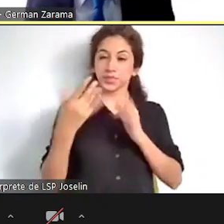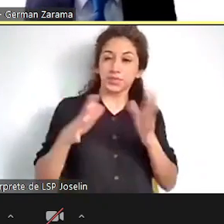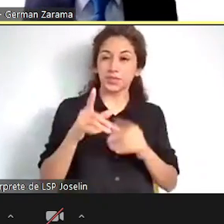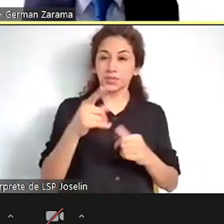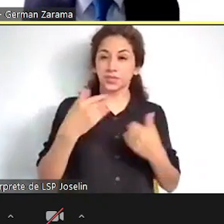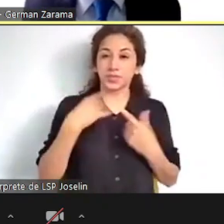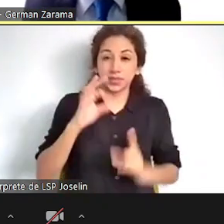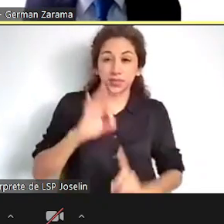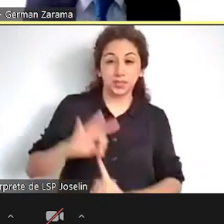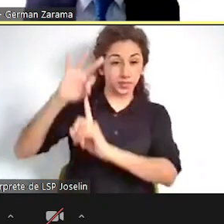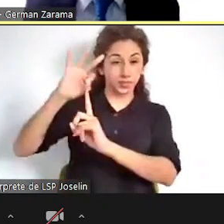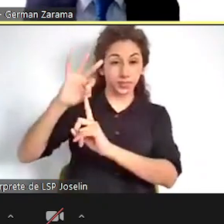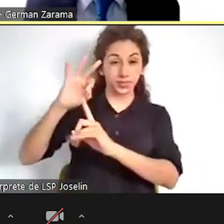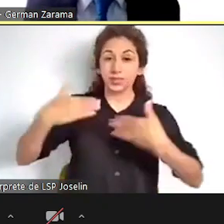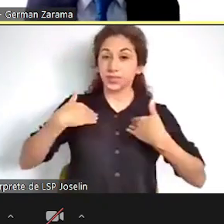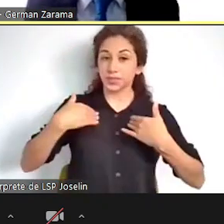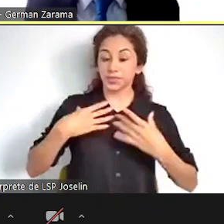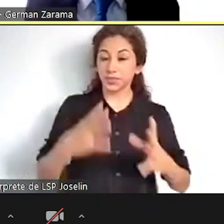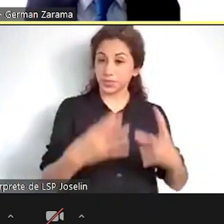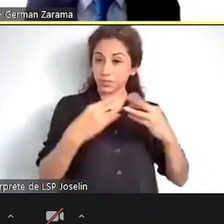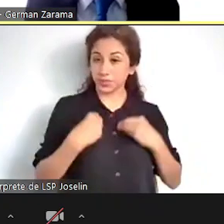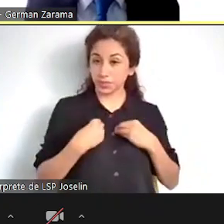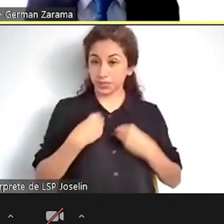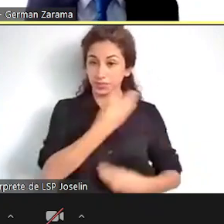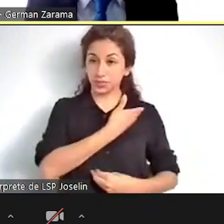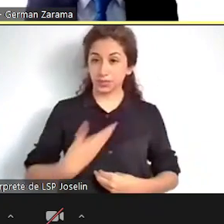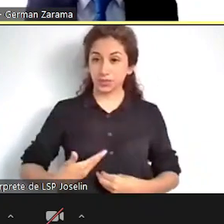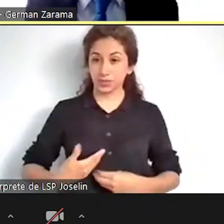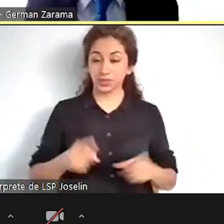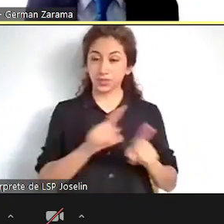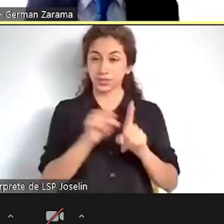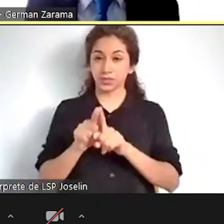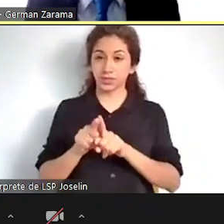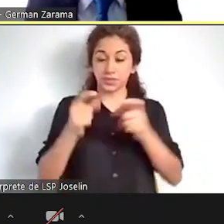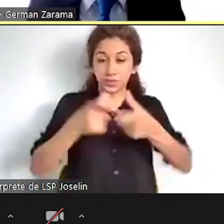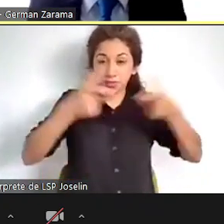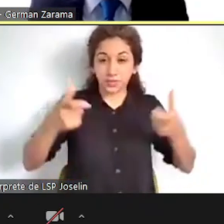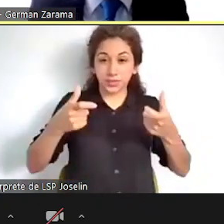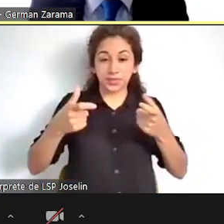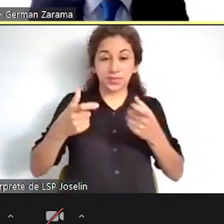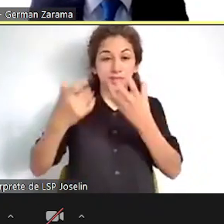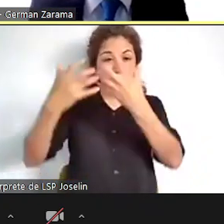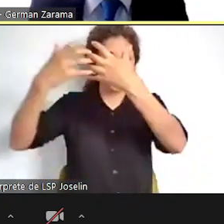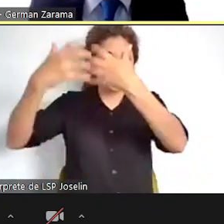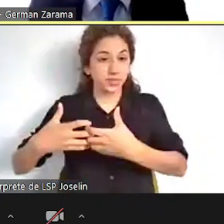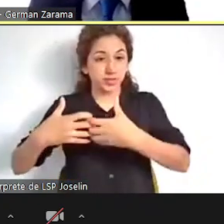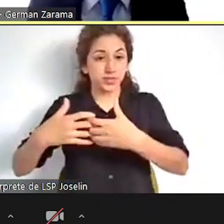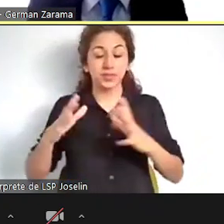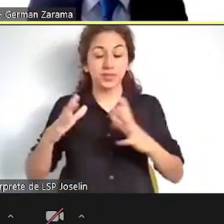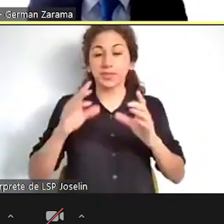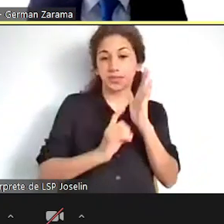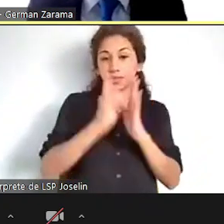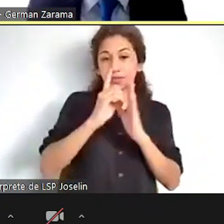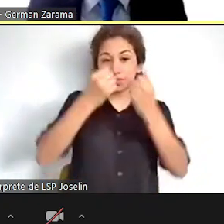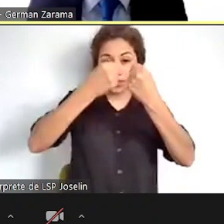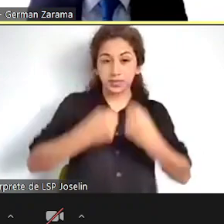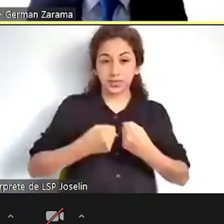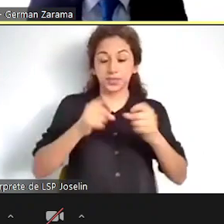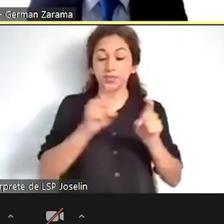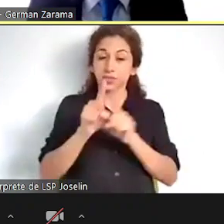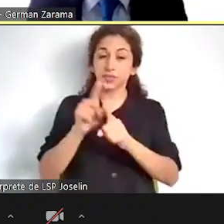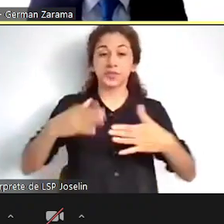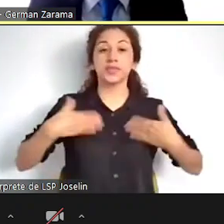conduct what do you think should be the priorities that the state should assume and especially as them is to contribute with the sustainable